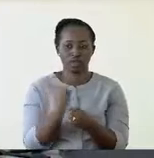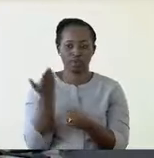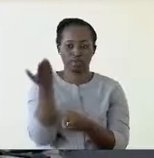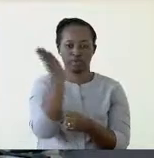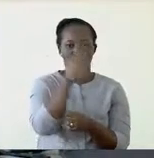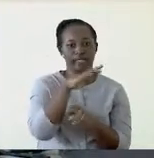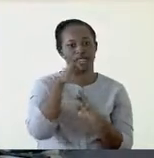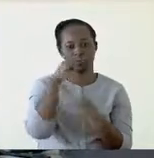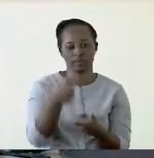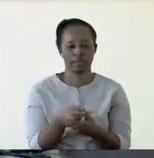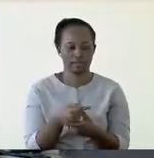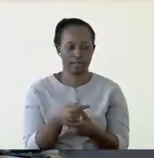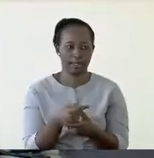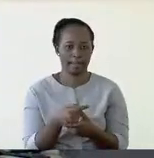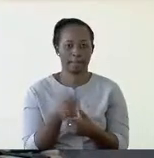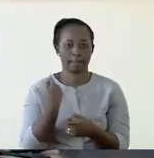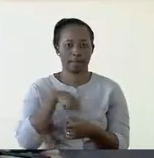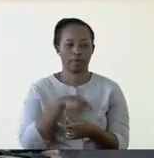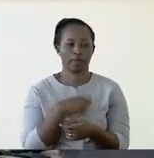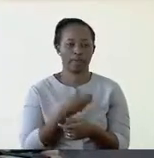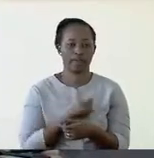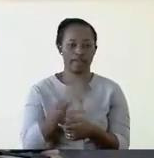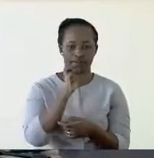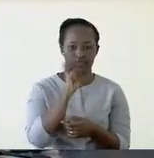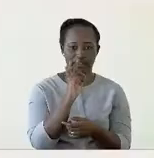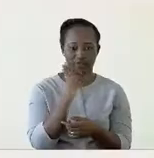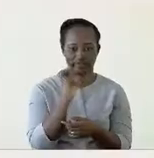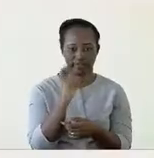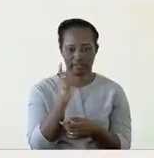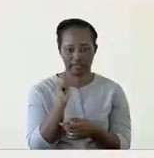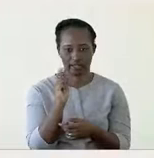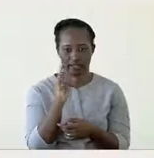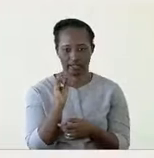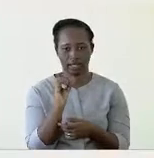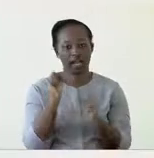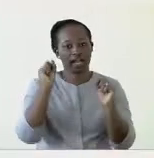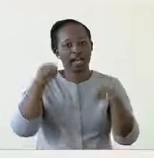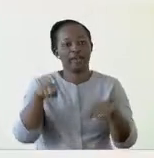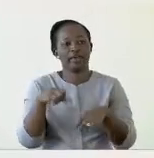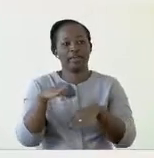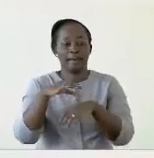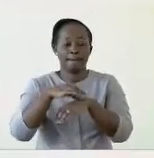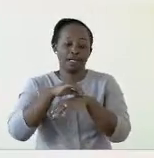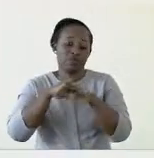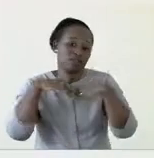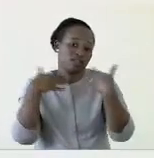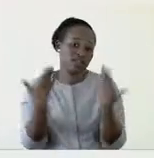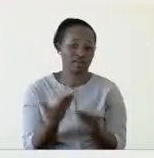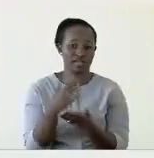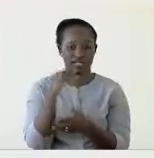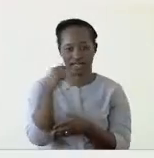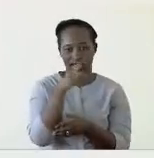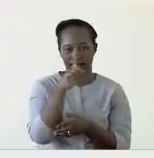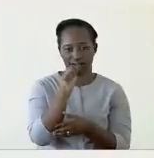Have you understood? So we have, there is effector. I said effectors can be muscles. It can also be glands.